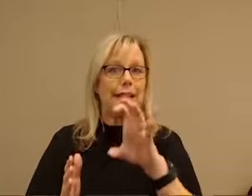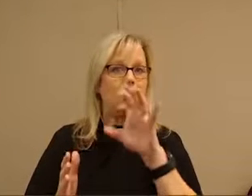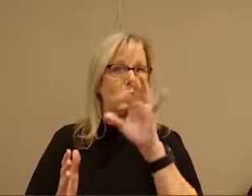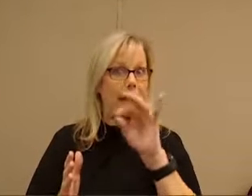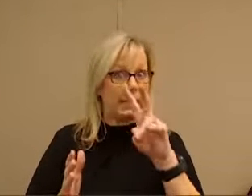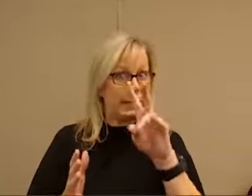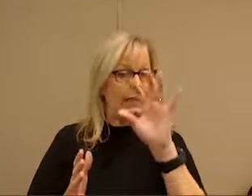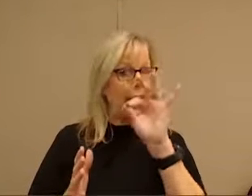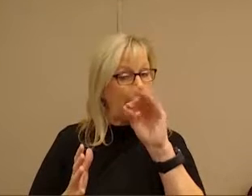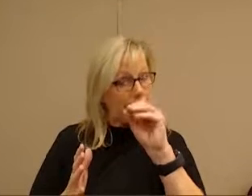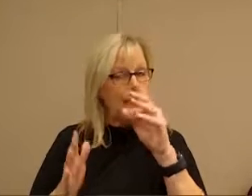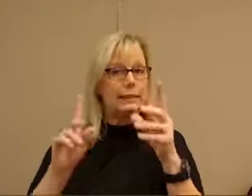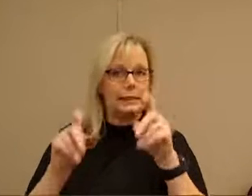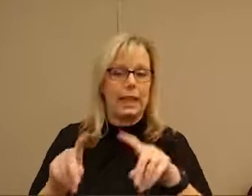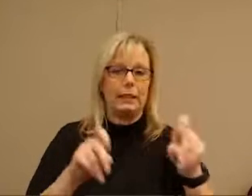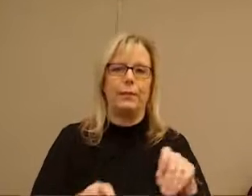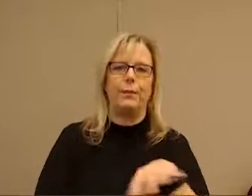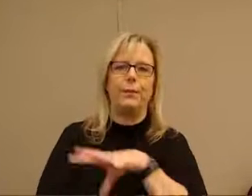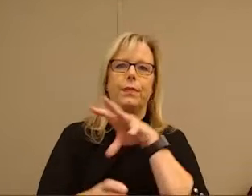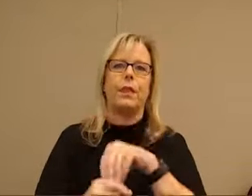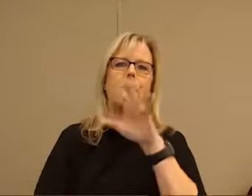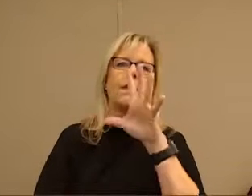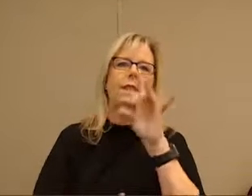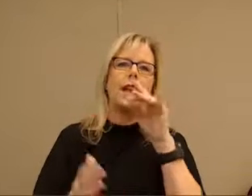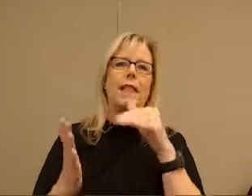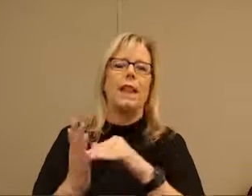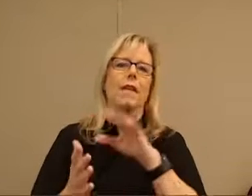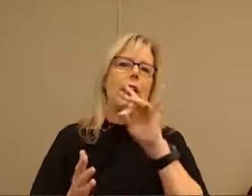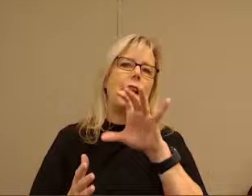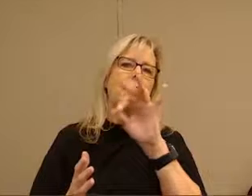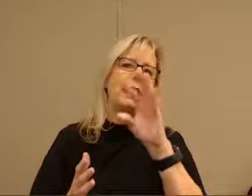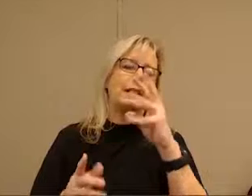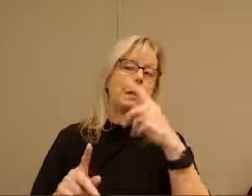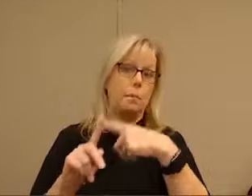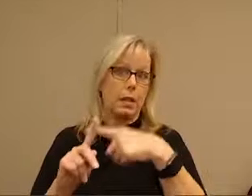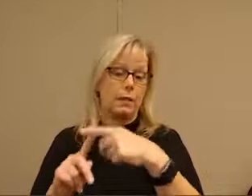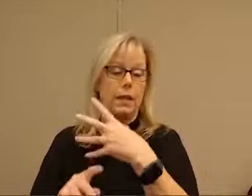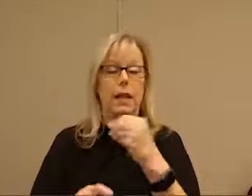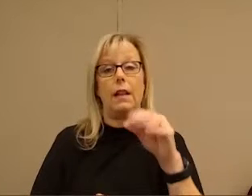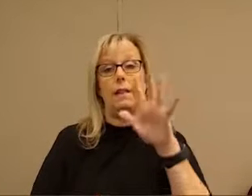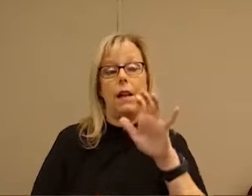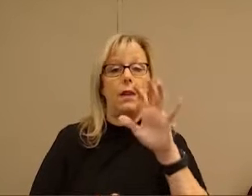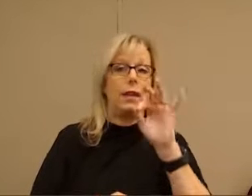649,690 tests, consisting of 58,896 positives and